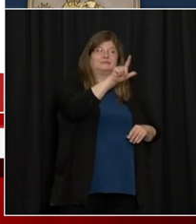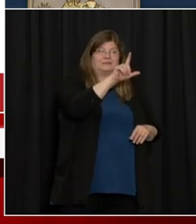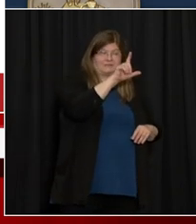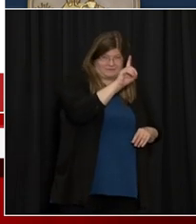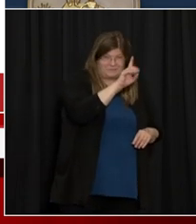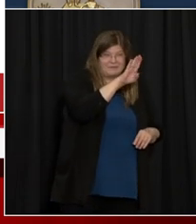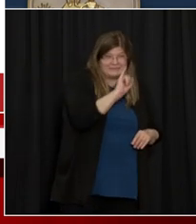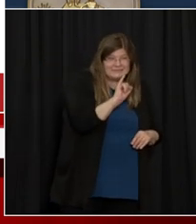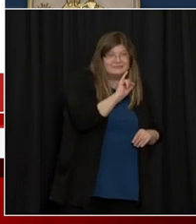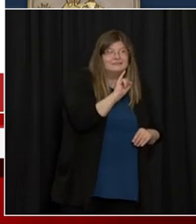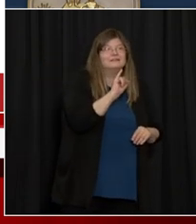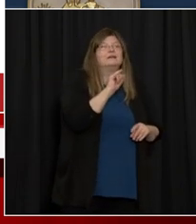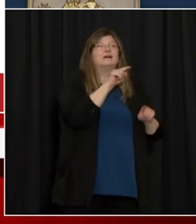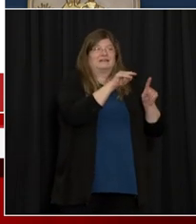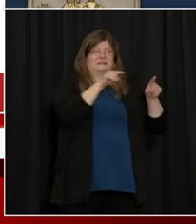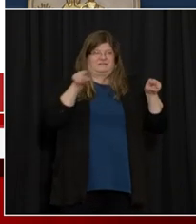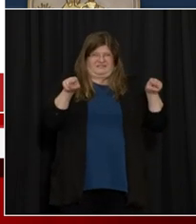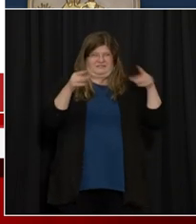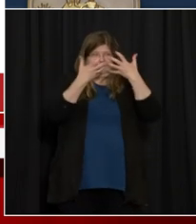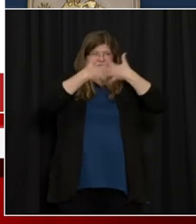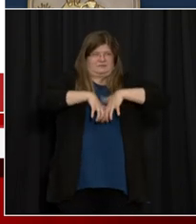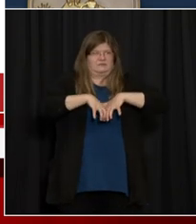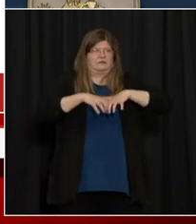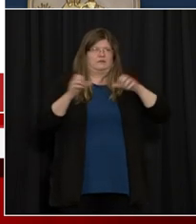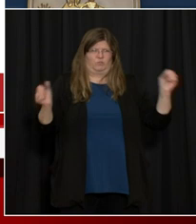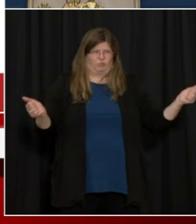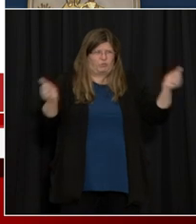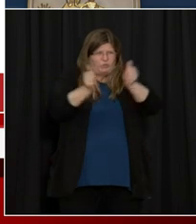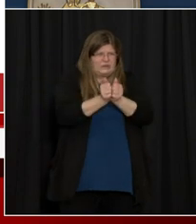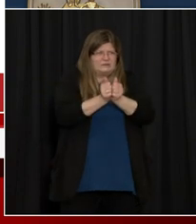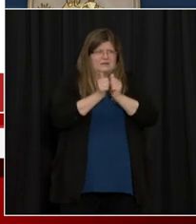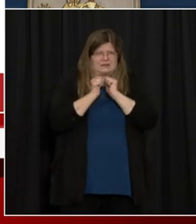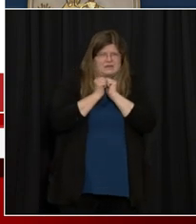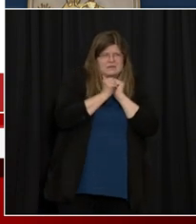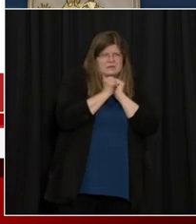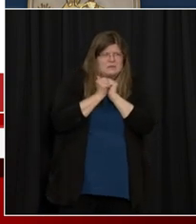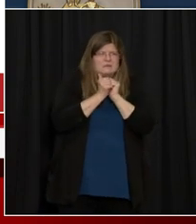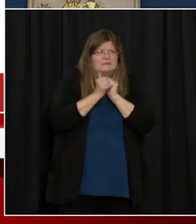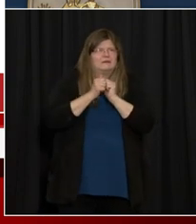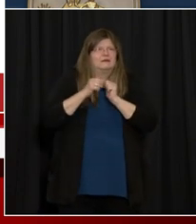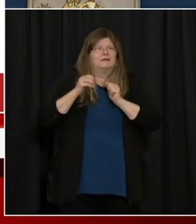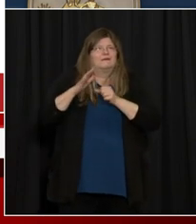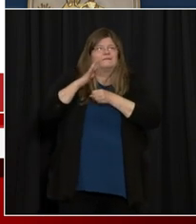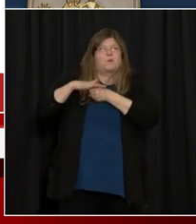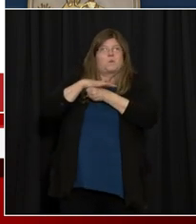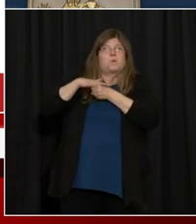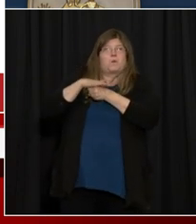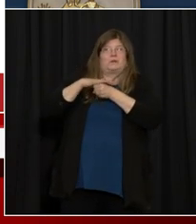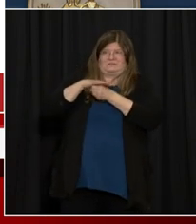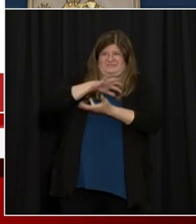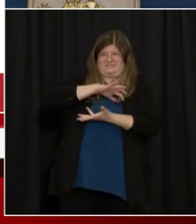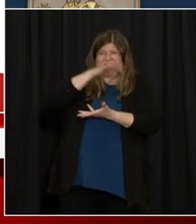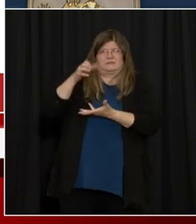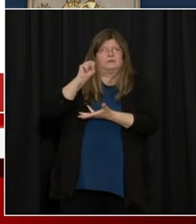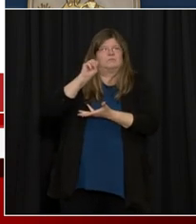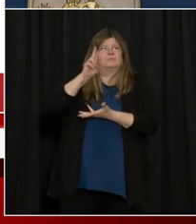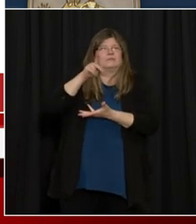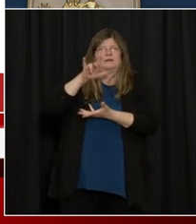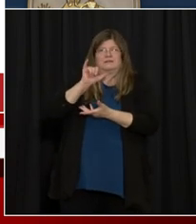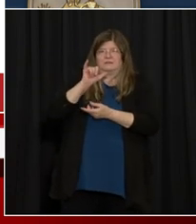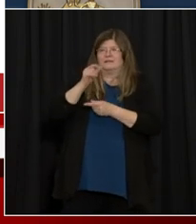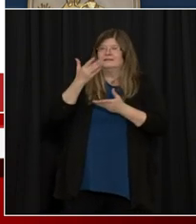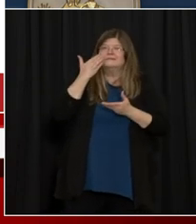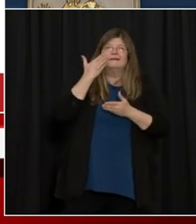our local strategic supply to help businesses that are going to start a phase